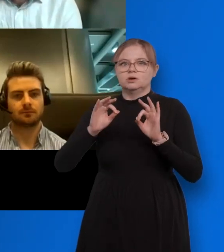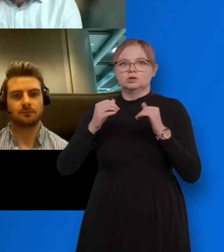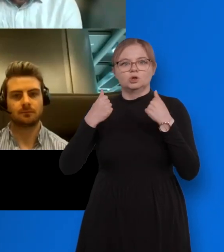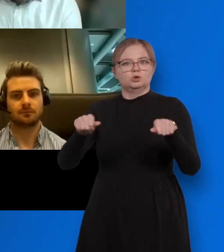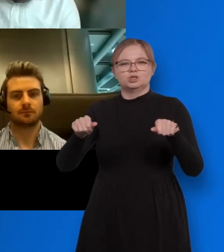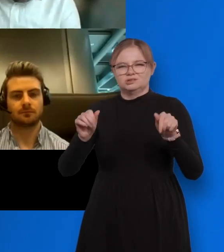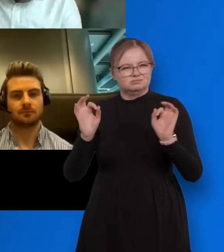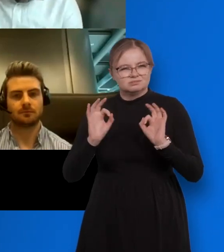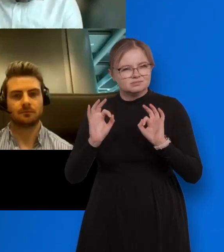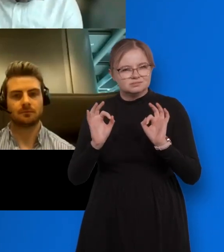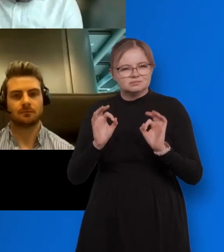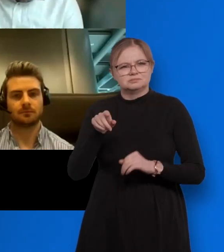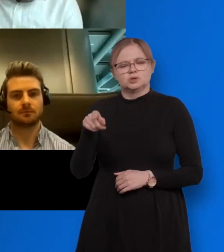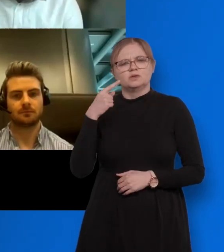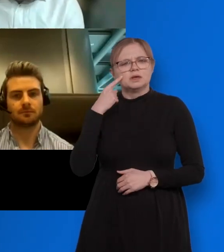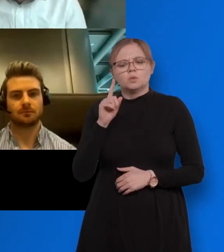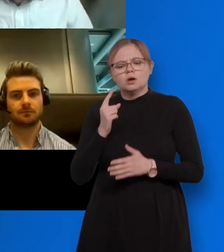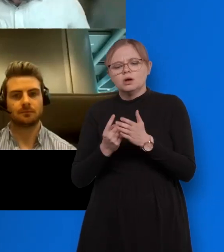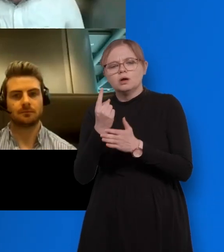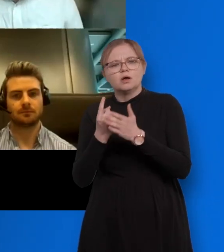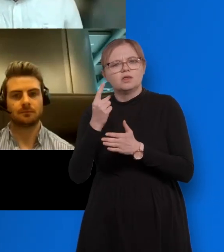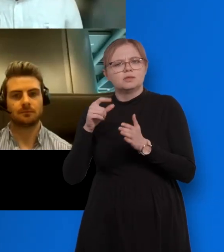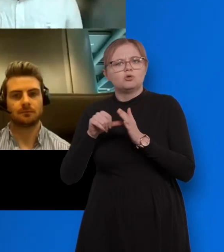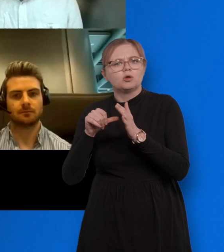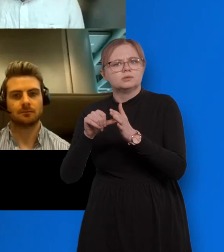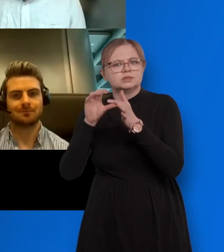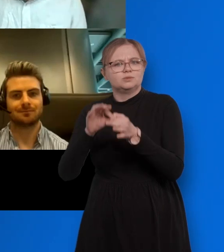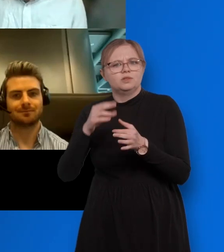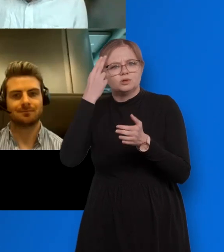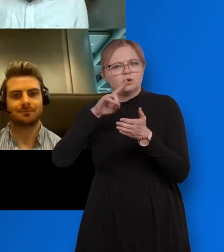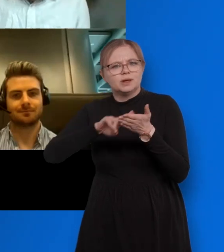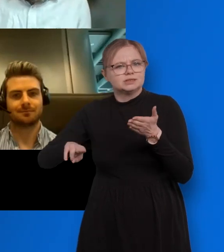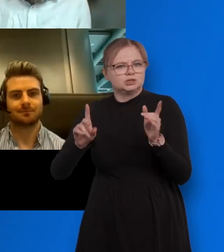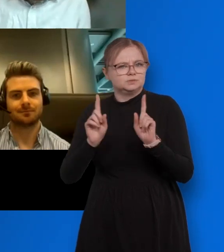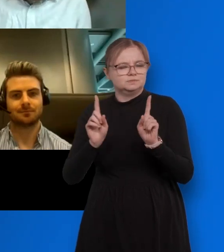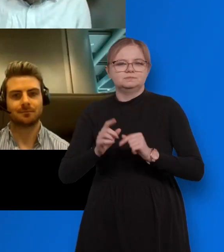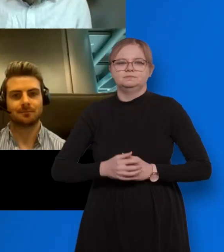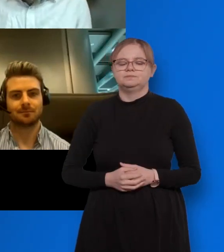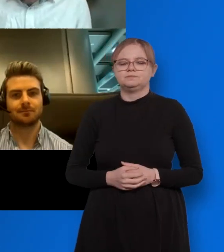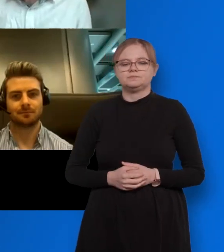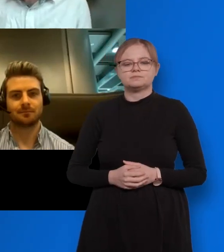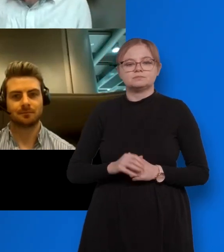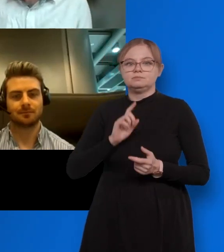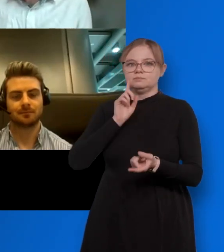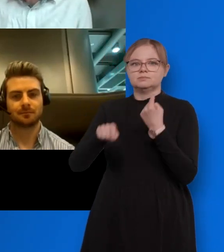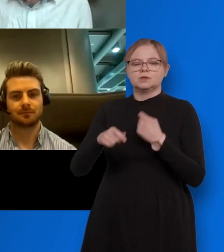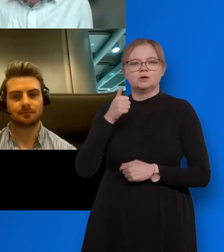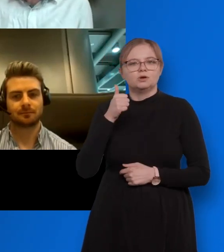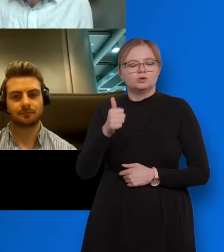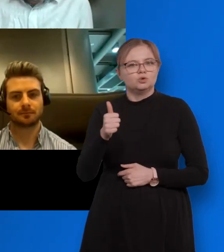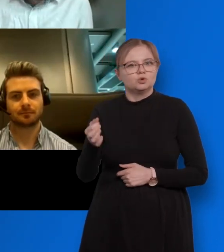cases. What could be the problems of anonymization? Thank you. It's a good question. I